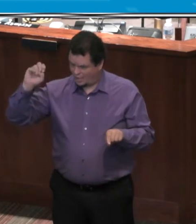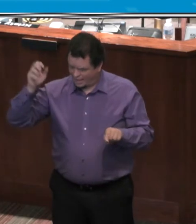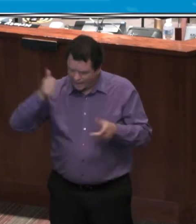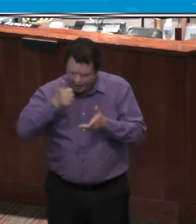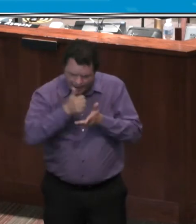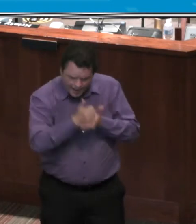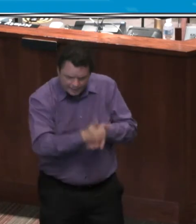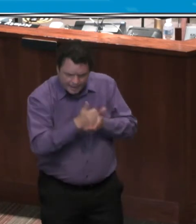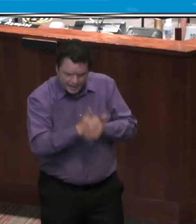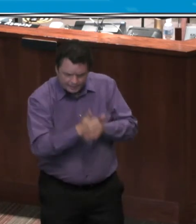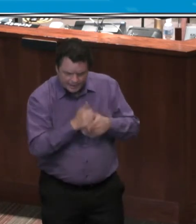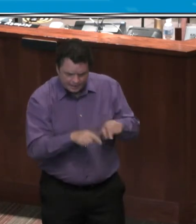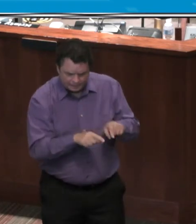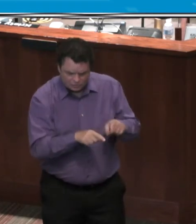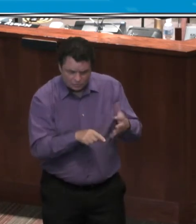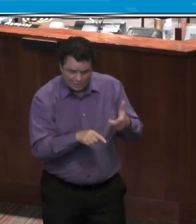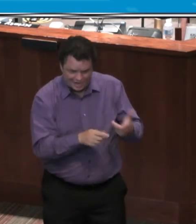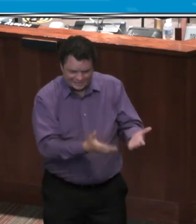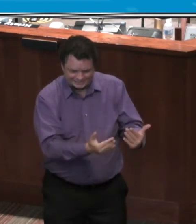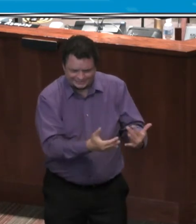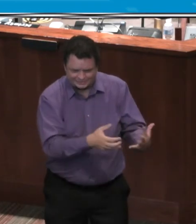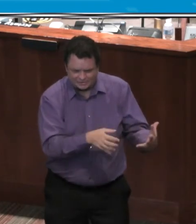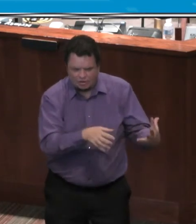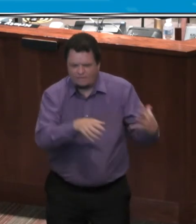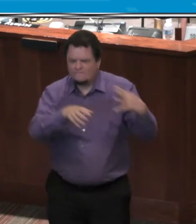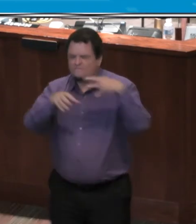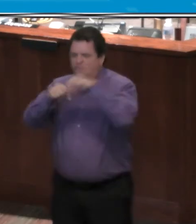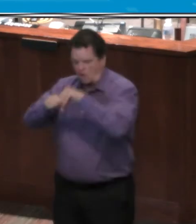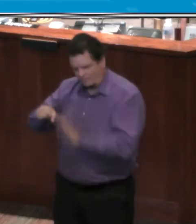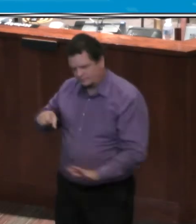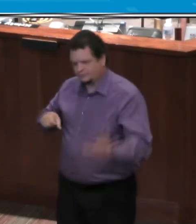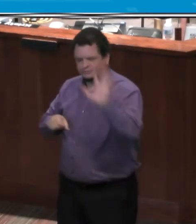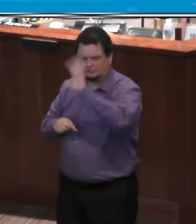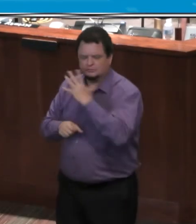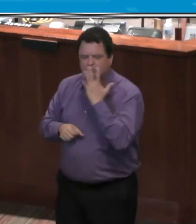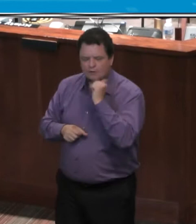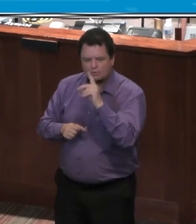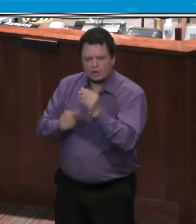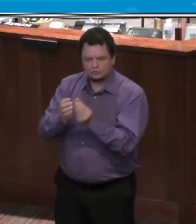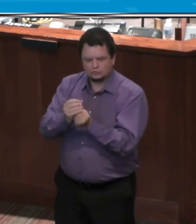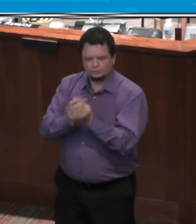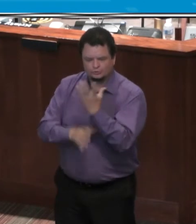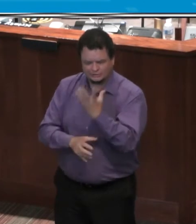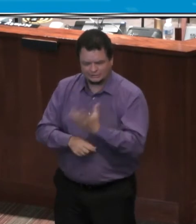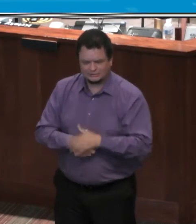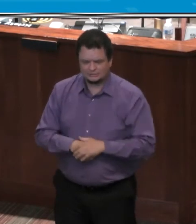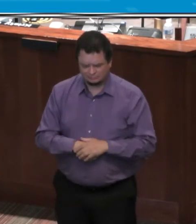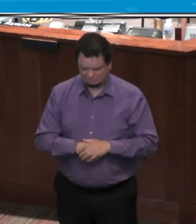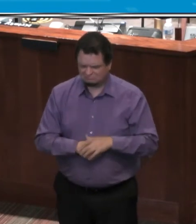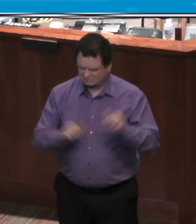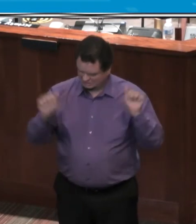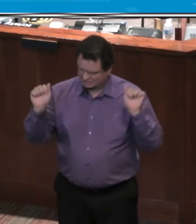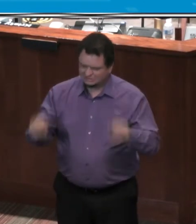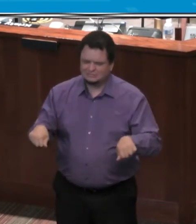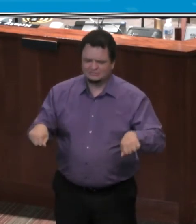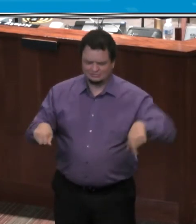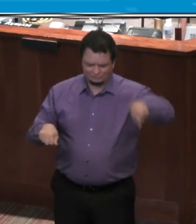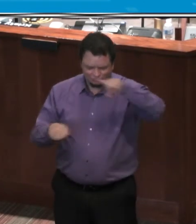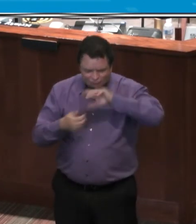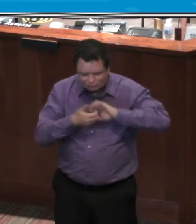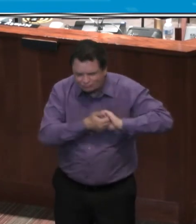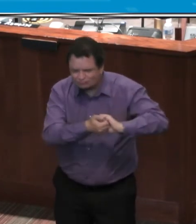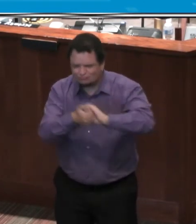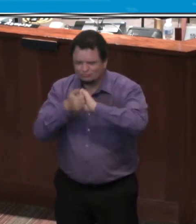and organizations were able to find a trusted space to share ideas and collaborate within. With no ulterior motive, RISE